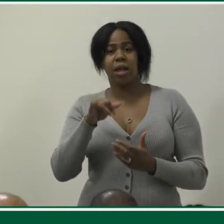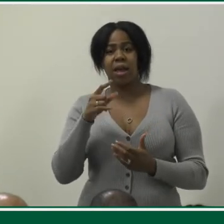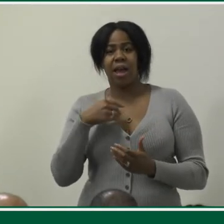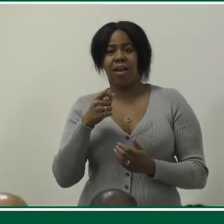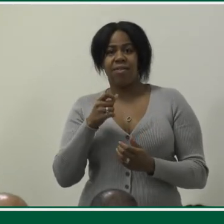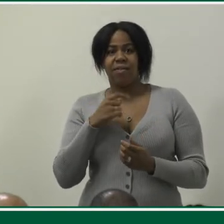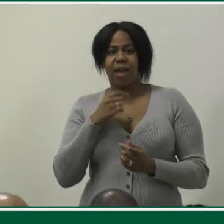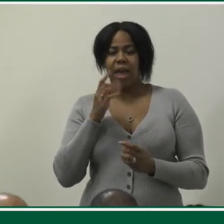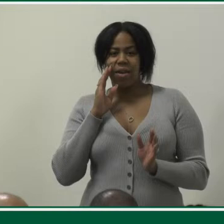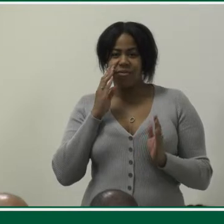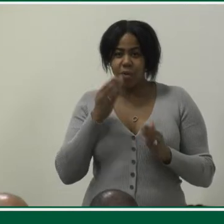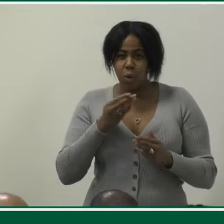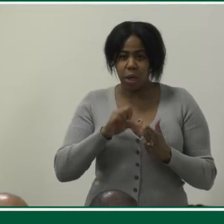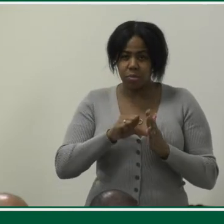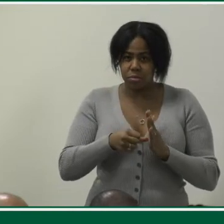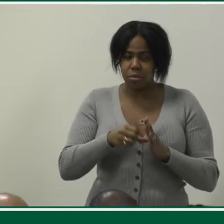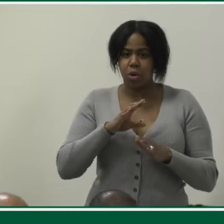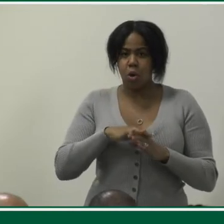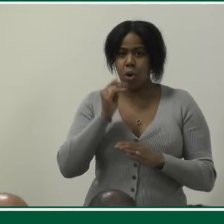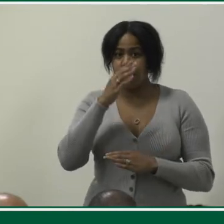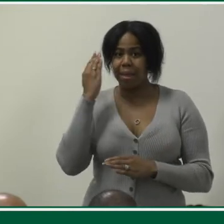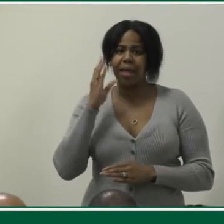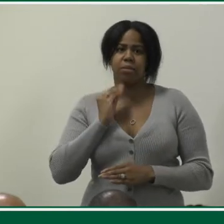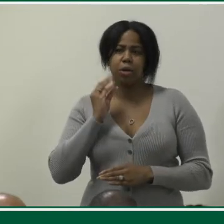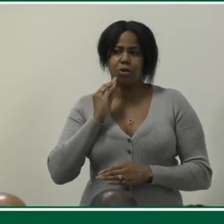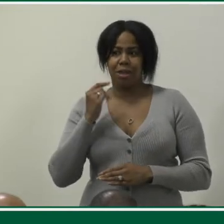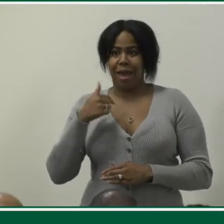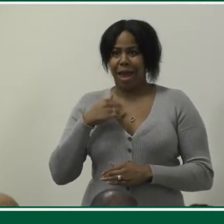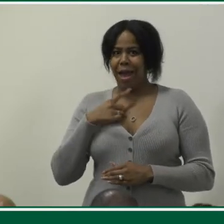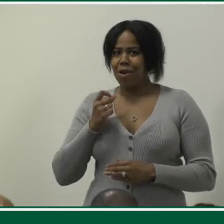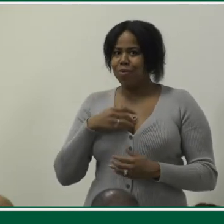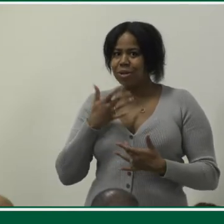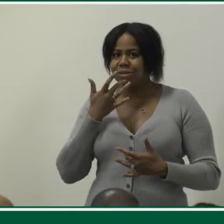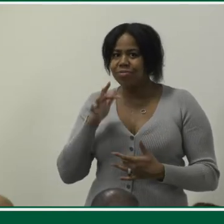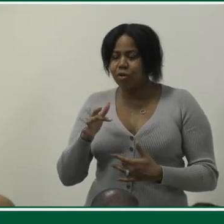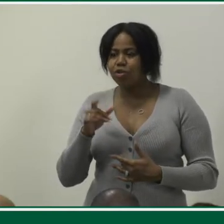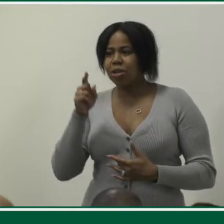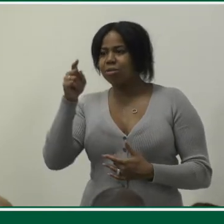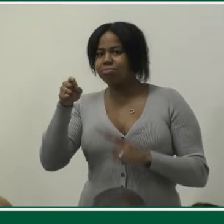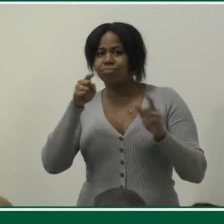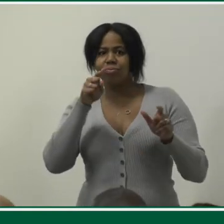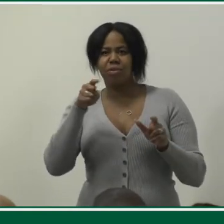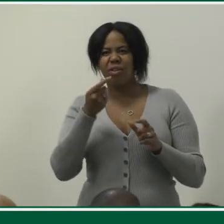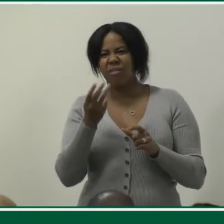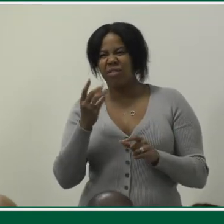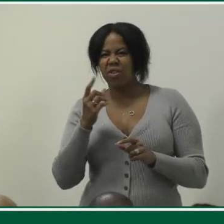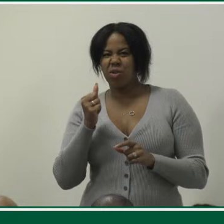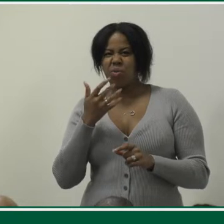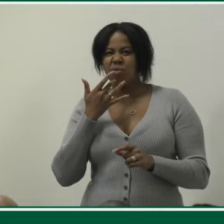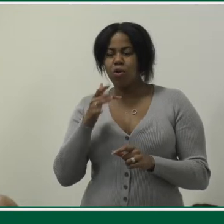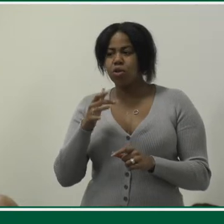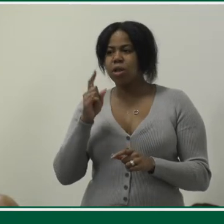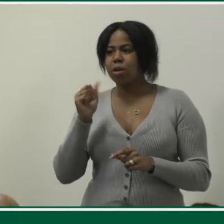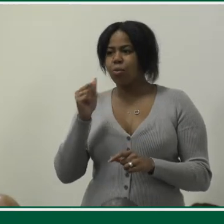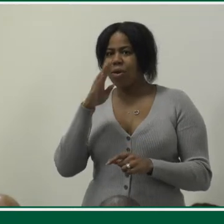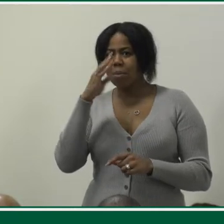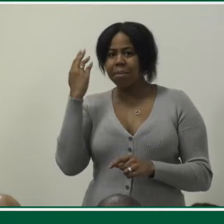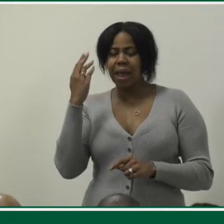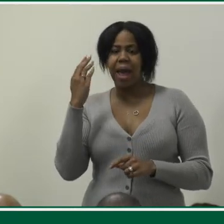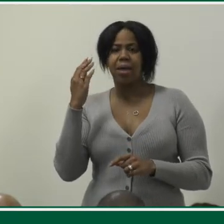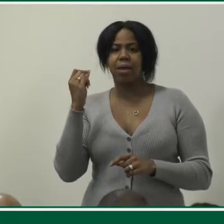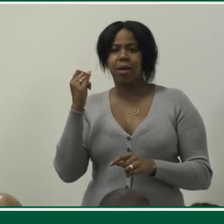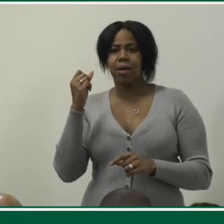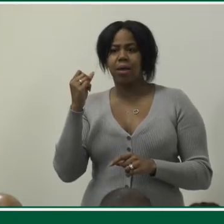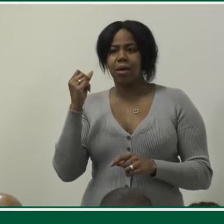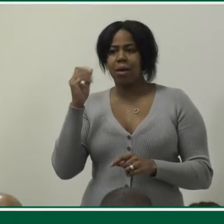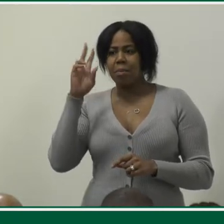Black experience. Right, so I was fortunate, we were fortunate, we had Black political science with